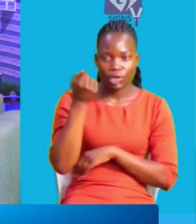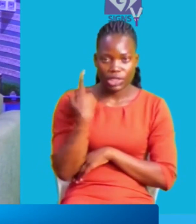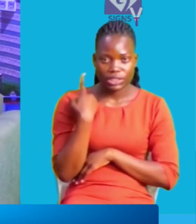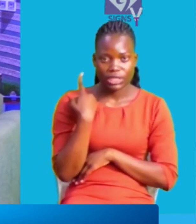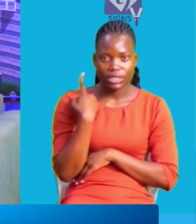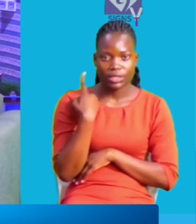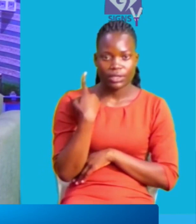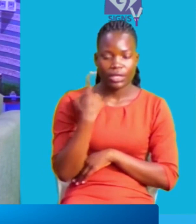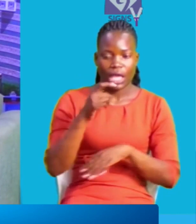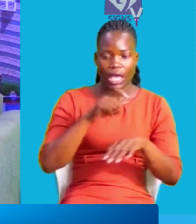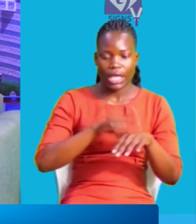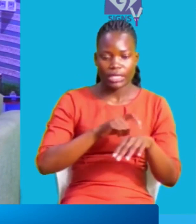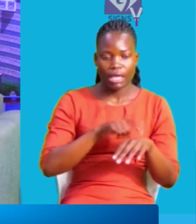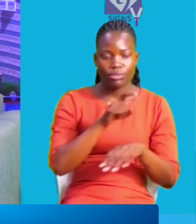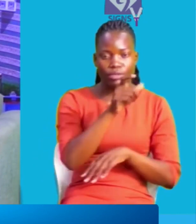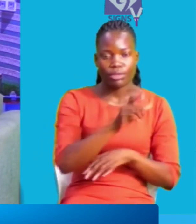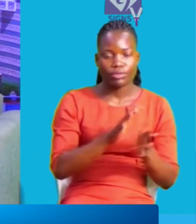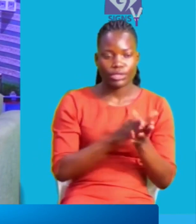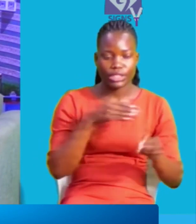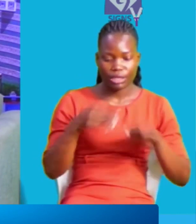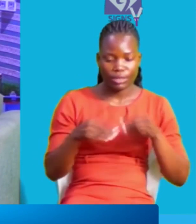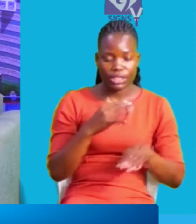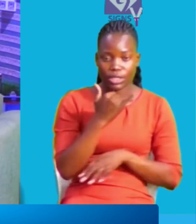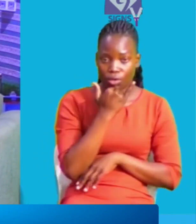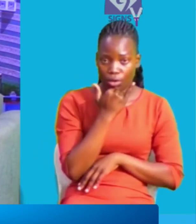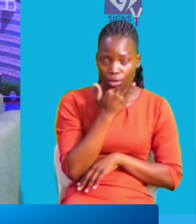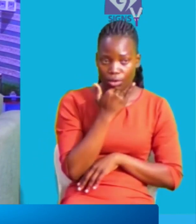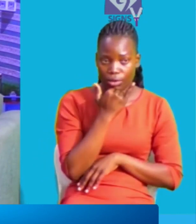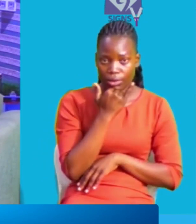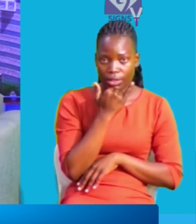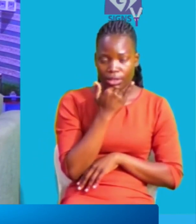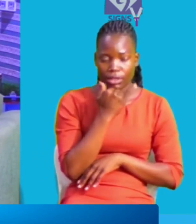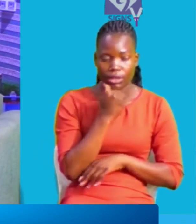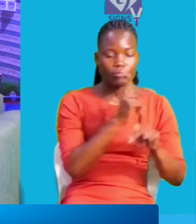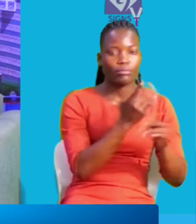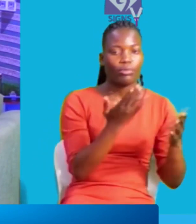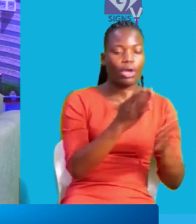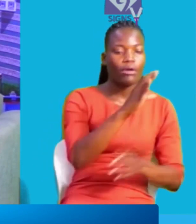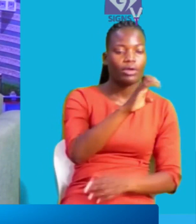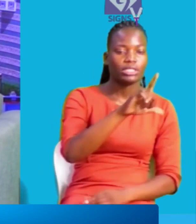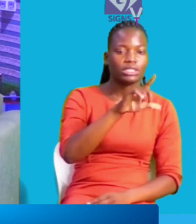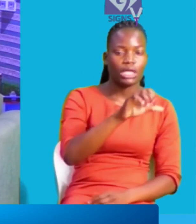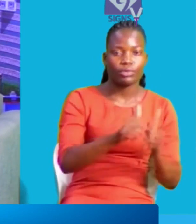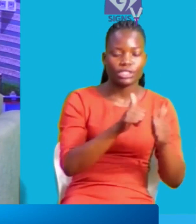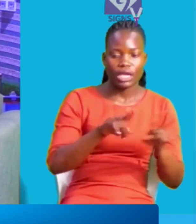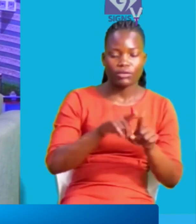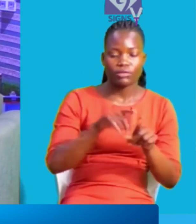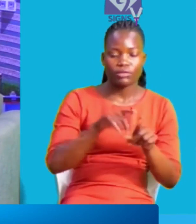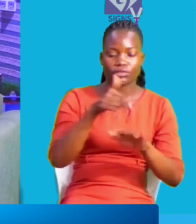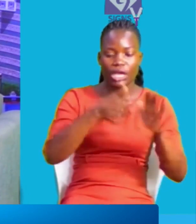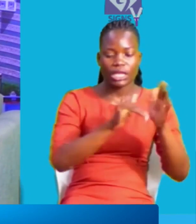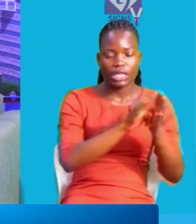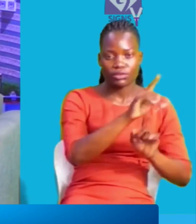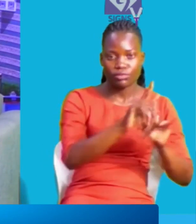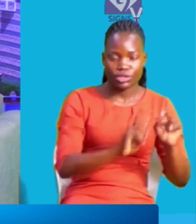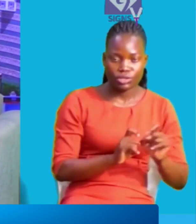able to understand wakati this person with disability amefanya makosa, atawekwa kwa cell gani. Yes, that's the question.